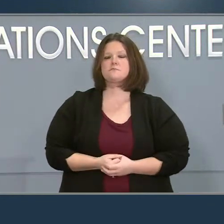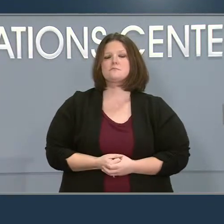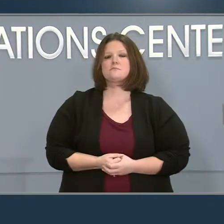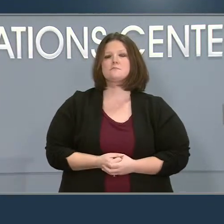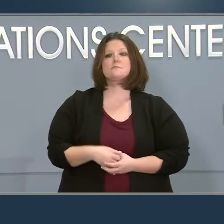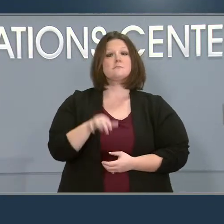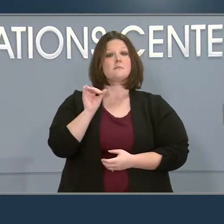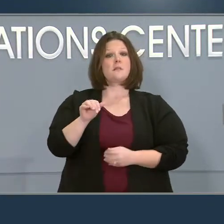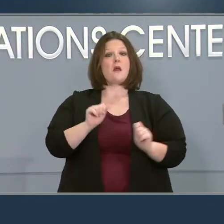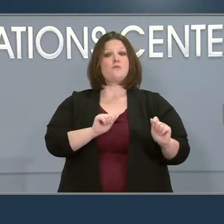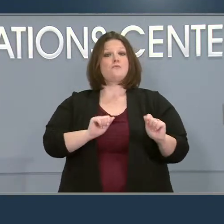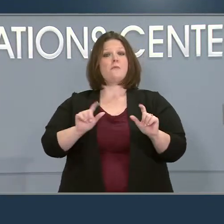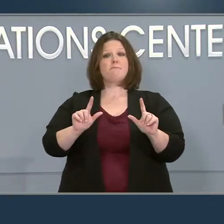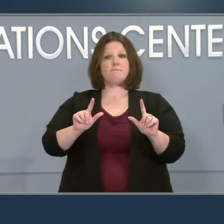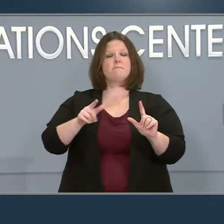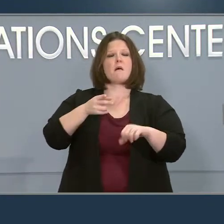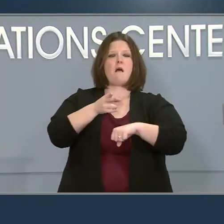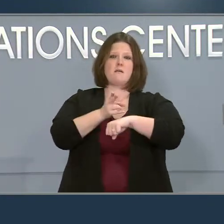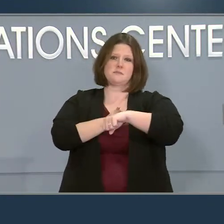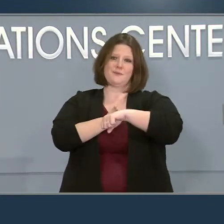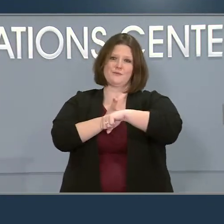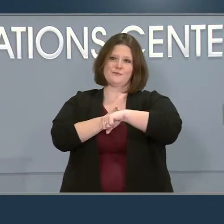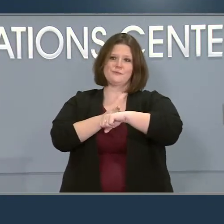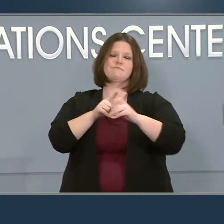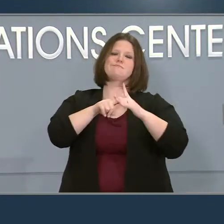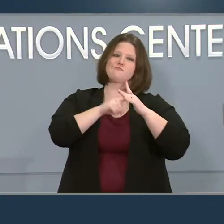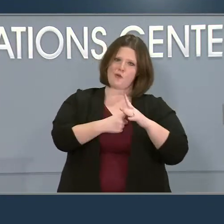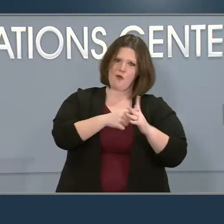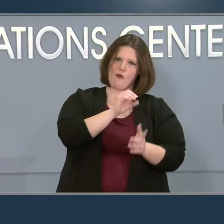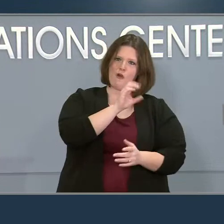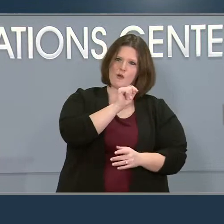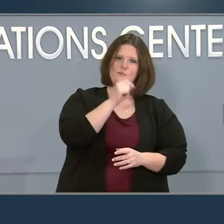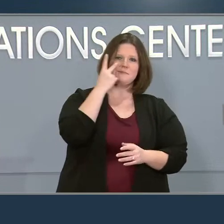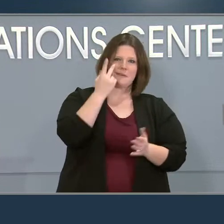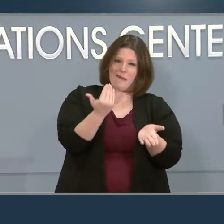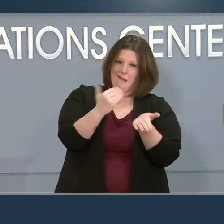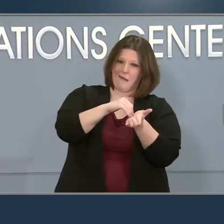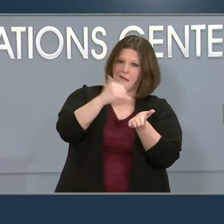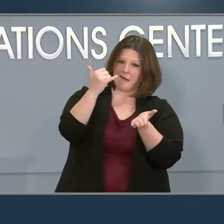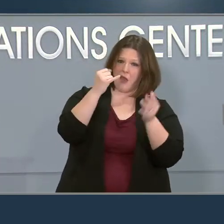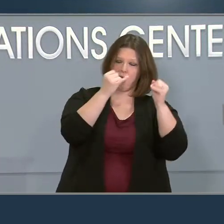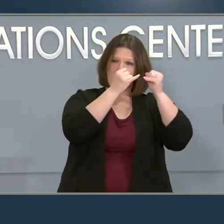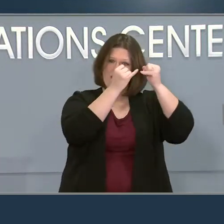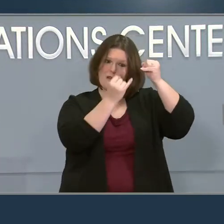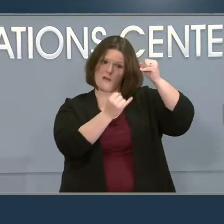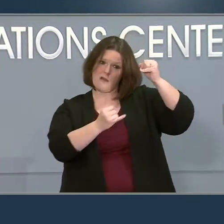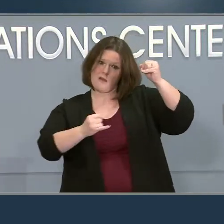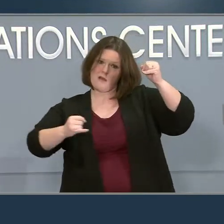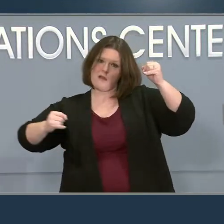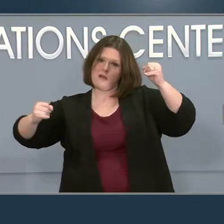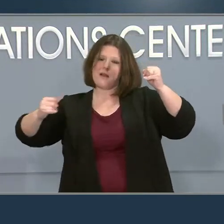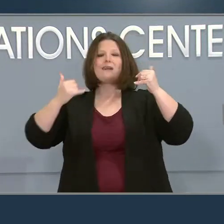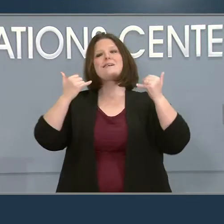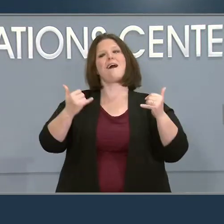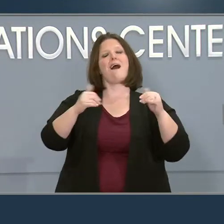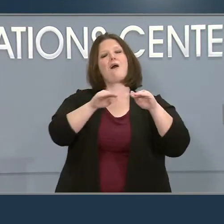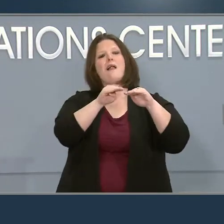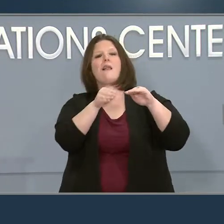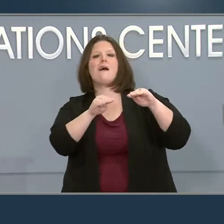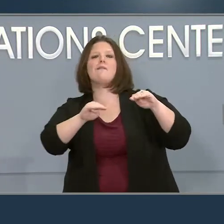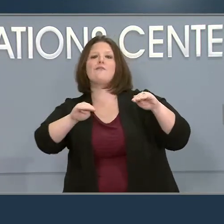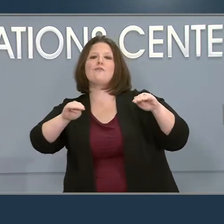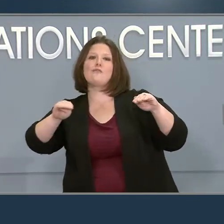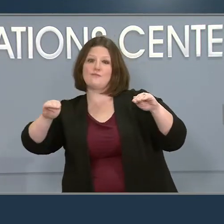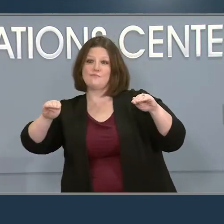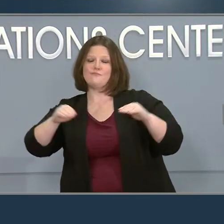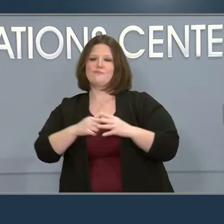hospitalizations, and this graph also starts in October. And looking at that yellow line, you can see that trend has leveled. The next slide looks at